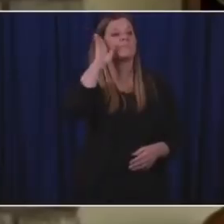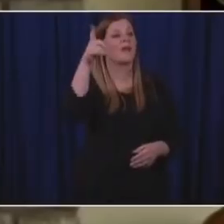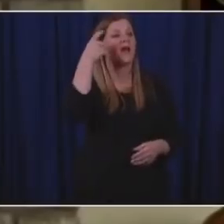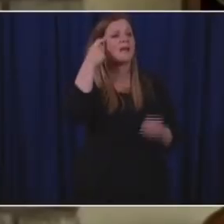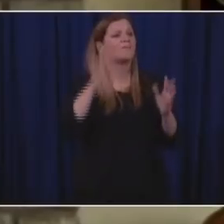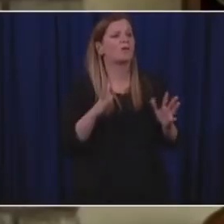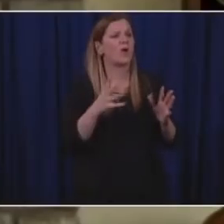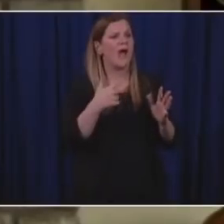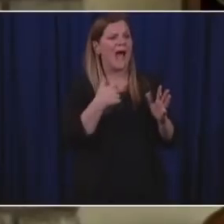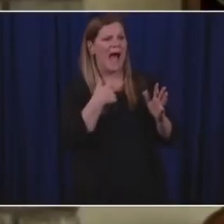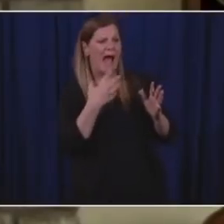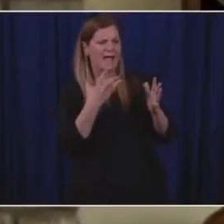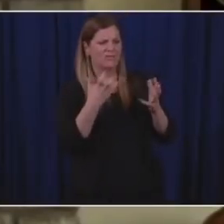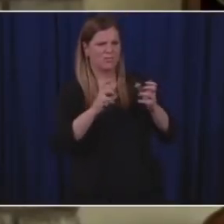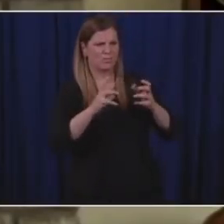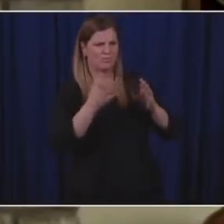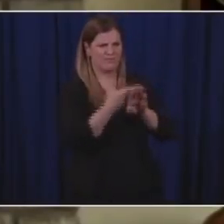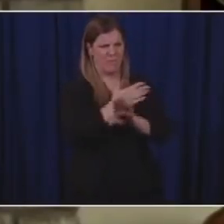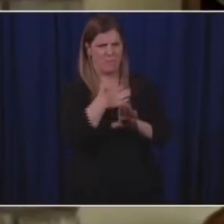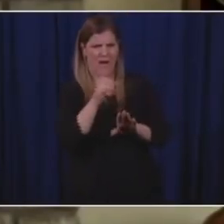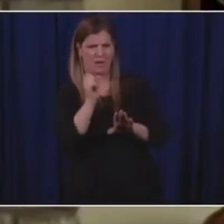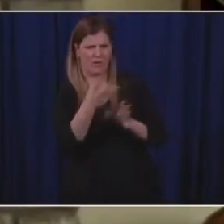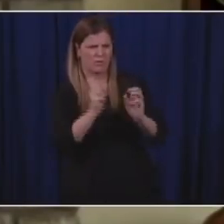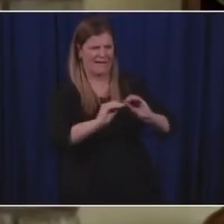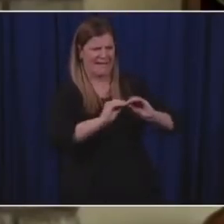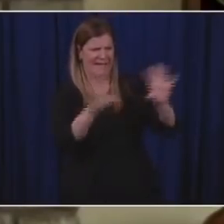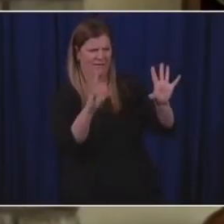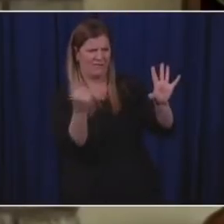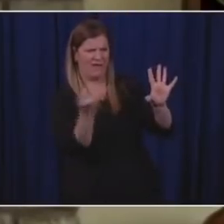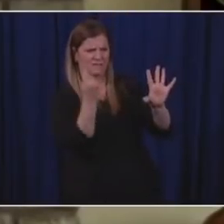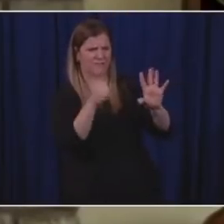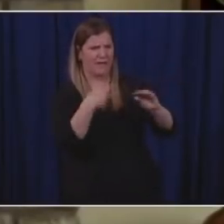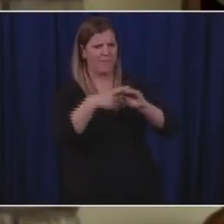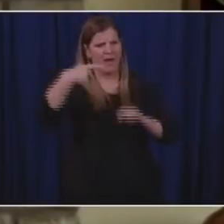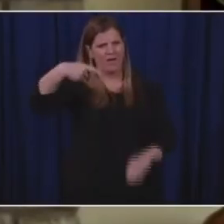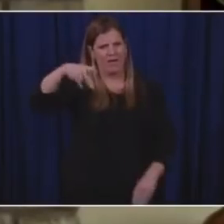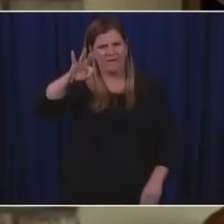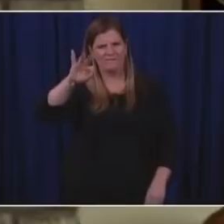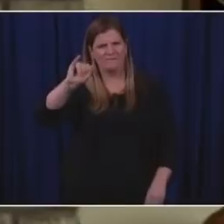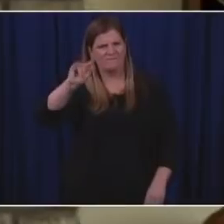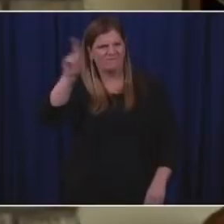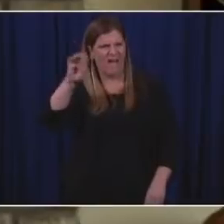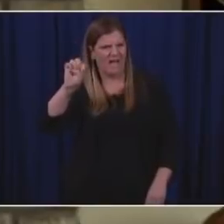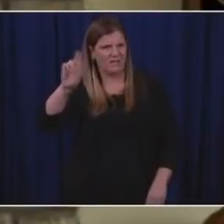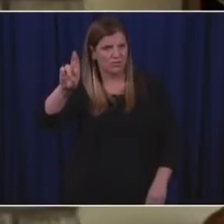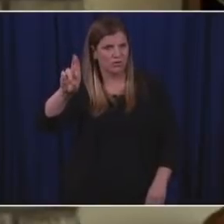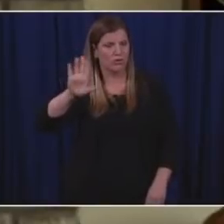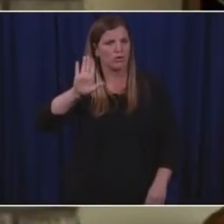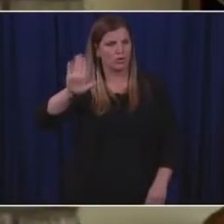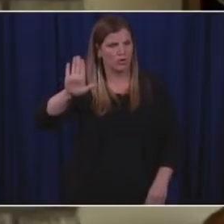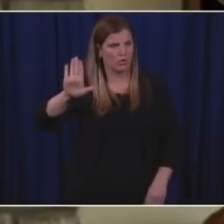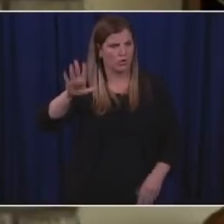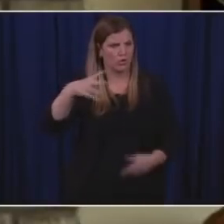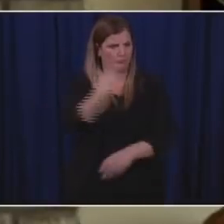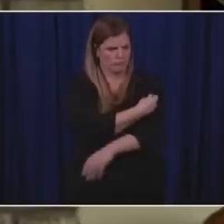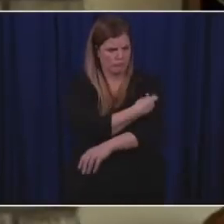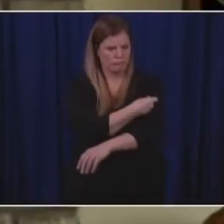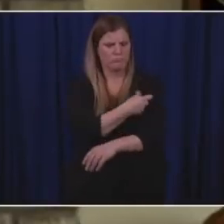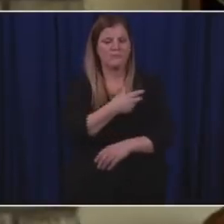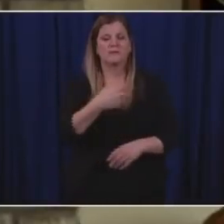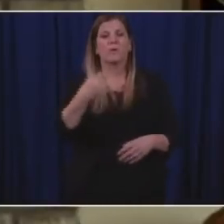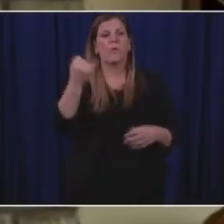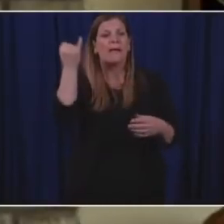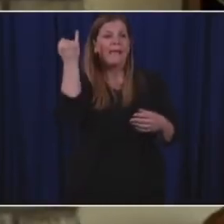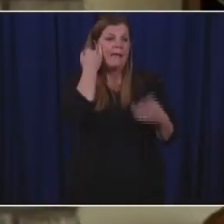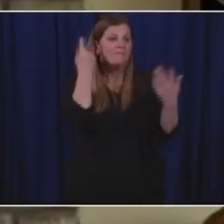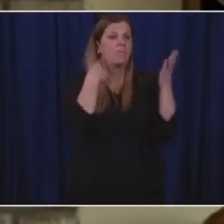two questions. I just wanted to clarify something about the Pfizer doses. Would they be effective if you gave one